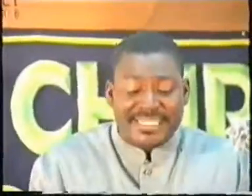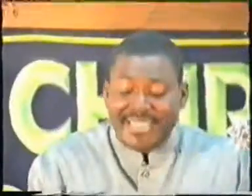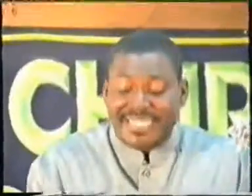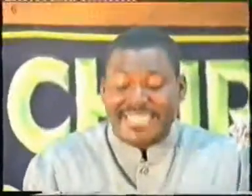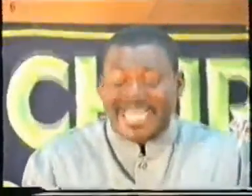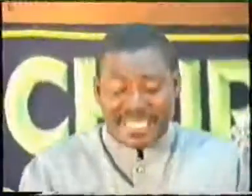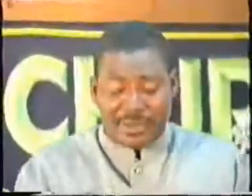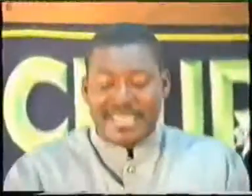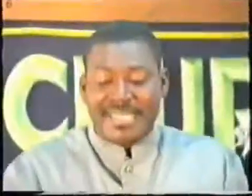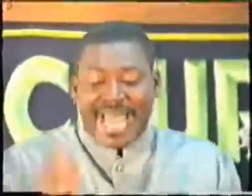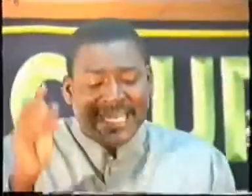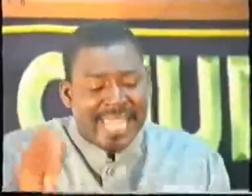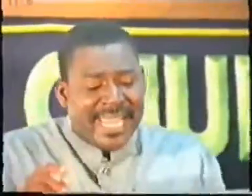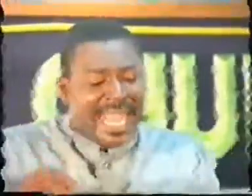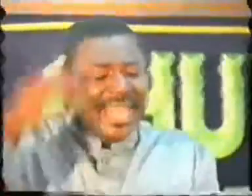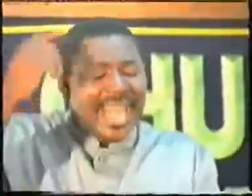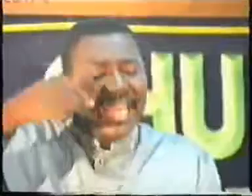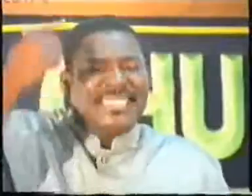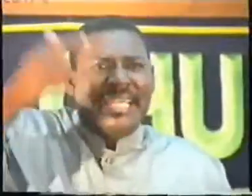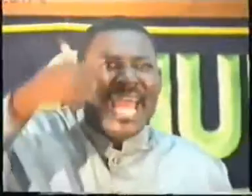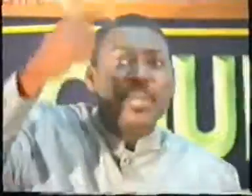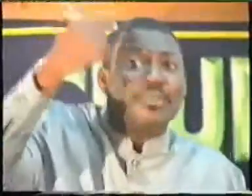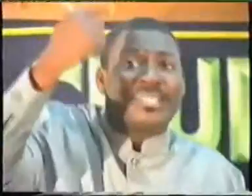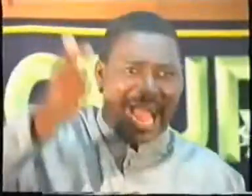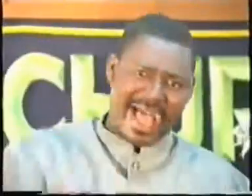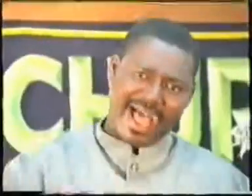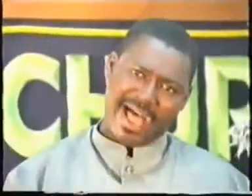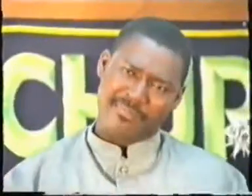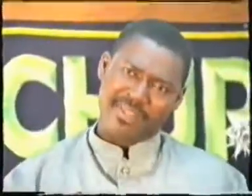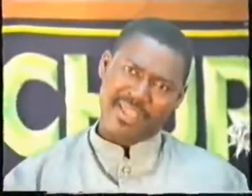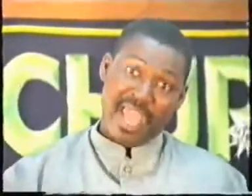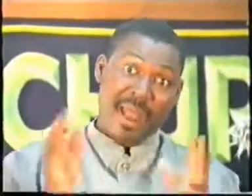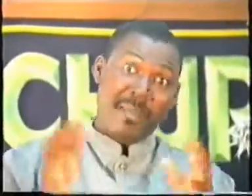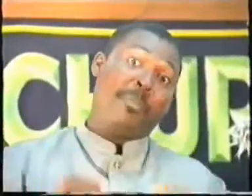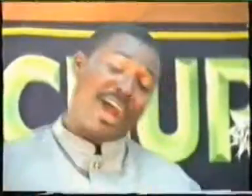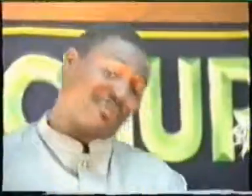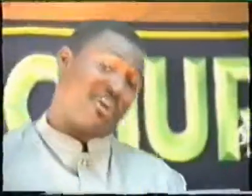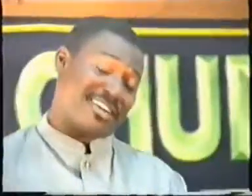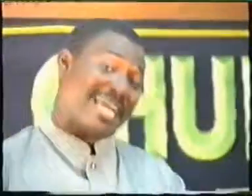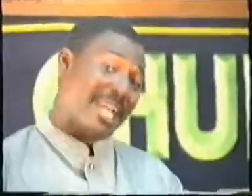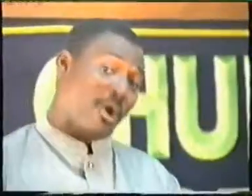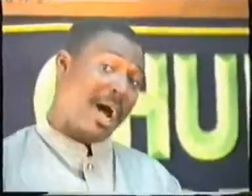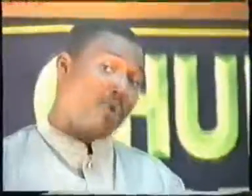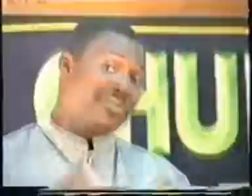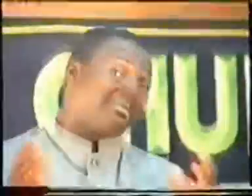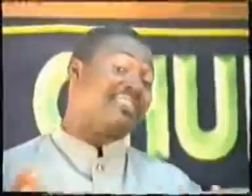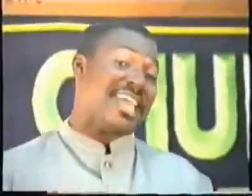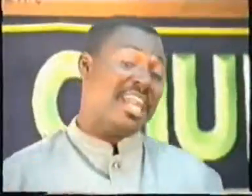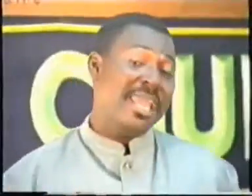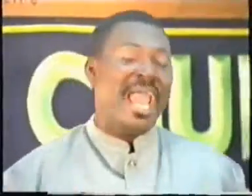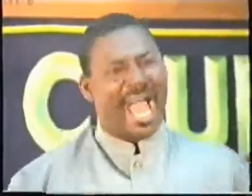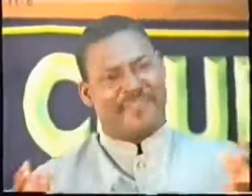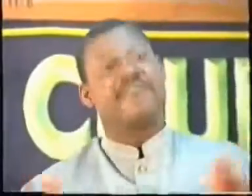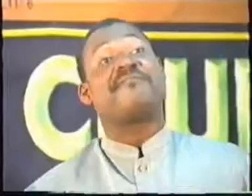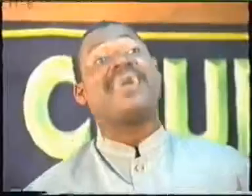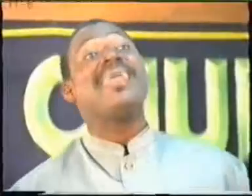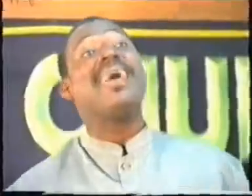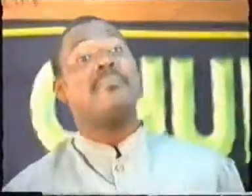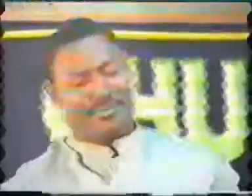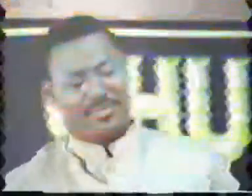black Christianity, a Shasiano, Sadi, and a de and Musa. A brave port, a trocrat, I come out near Christianity, I